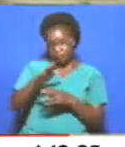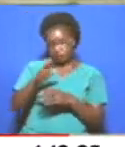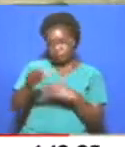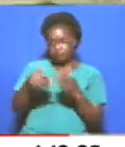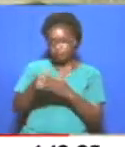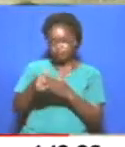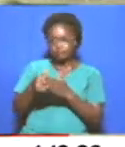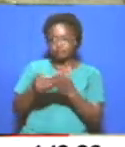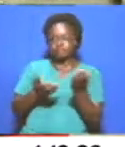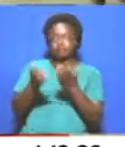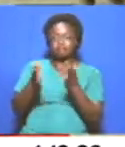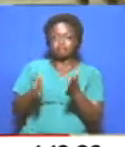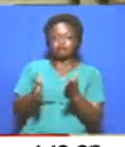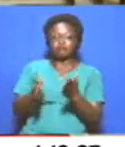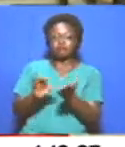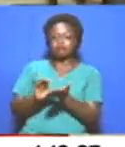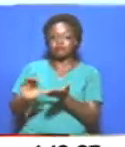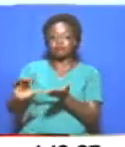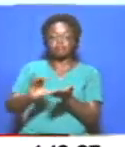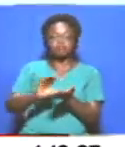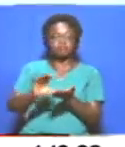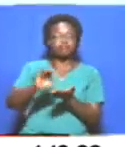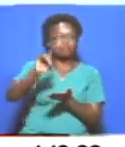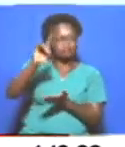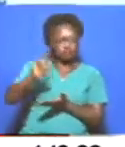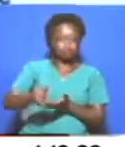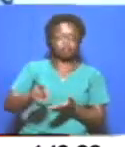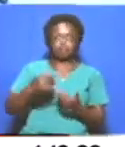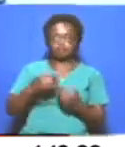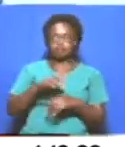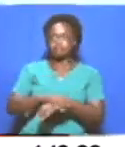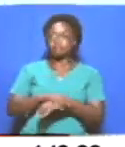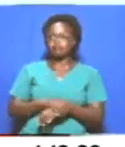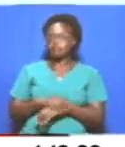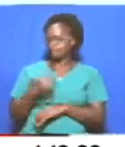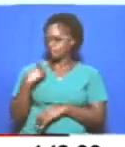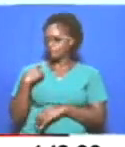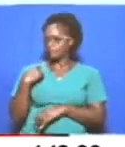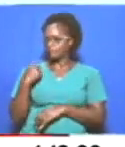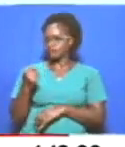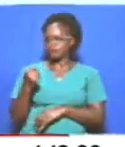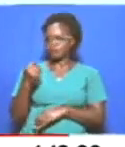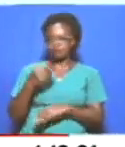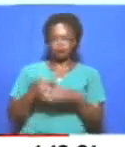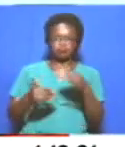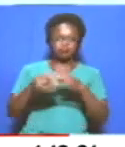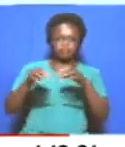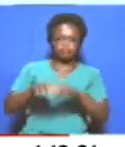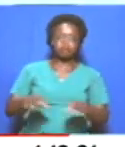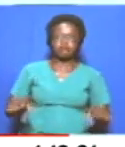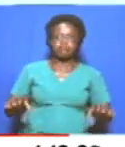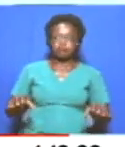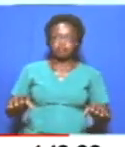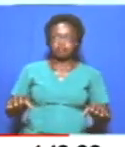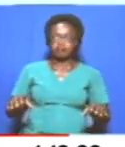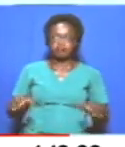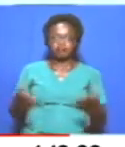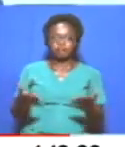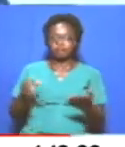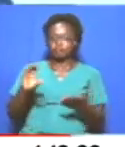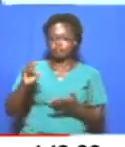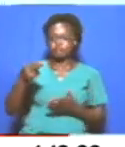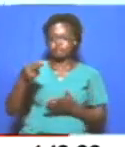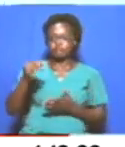displaced will get slots at the vast facility. Juzi, tulijenga soko la Chichwa. We